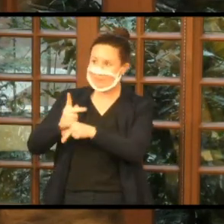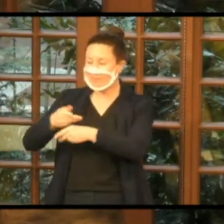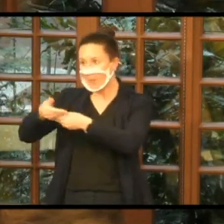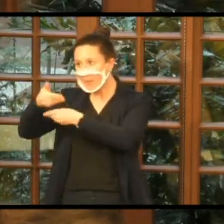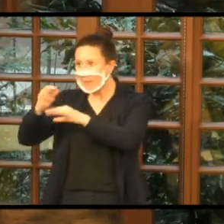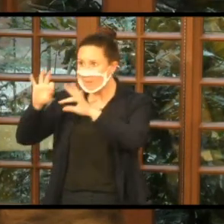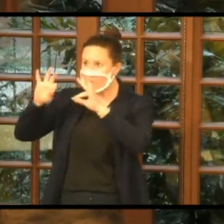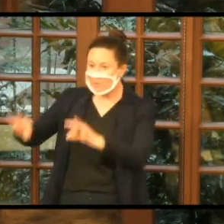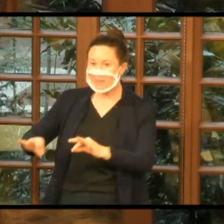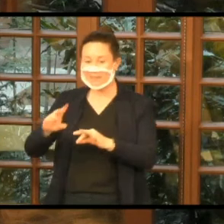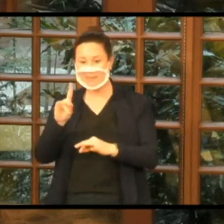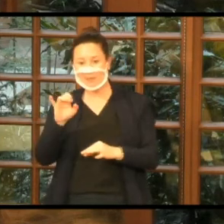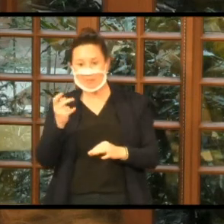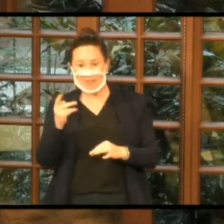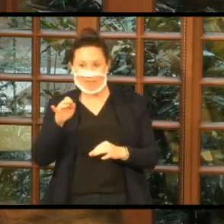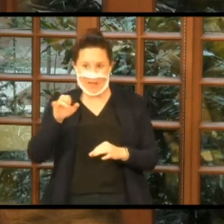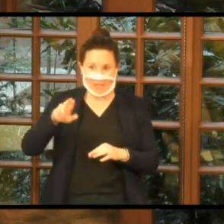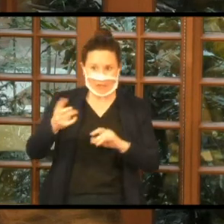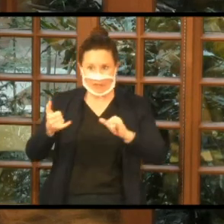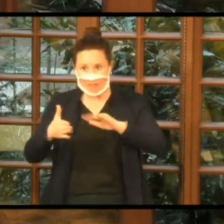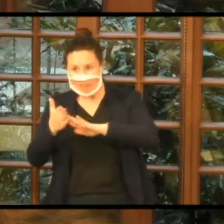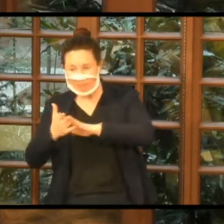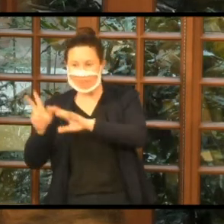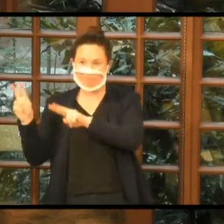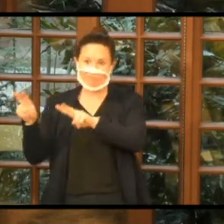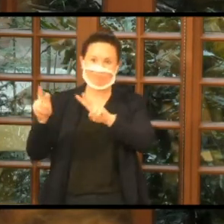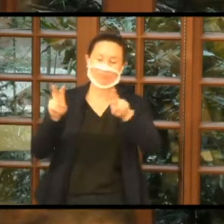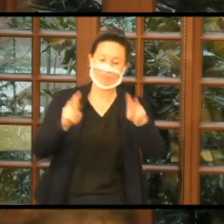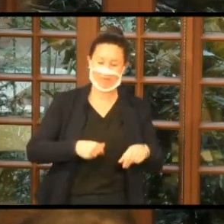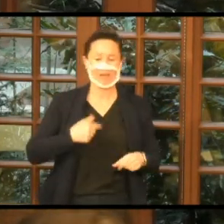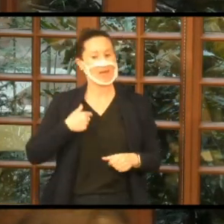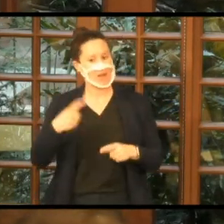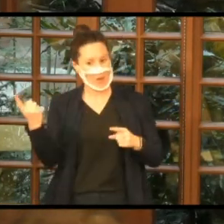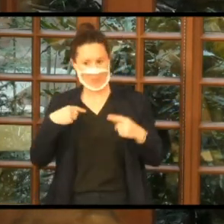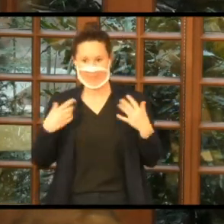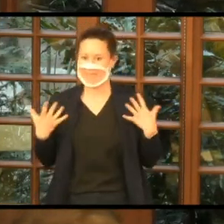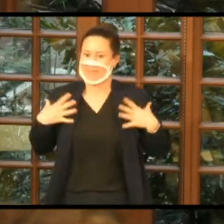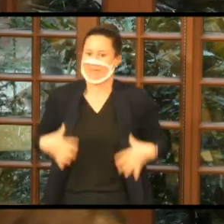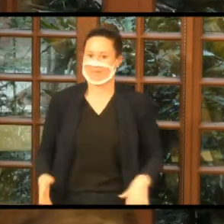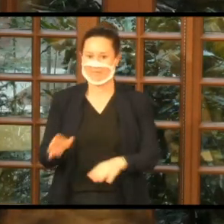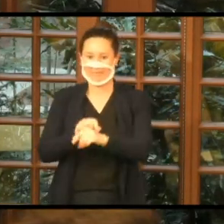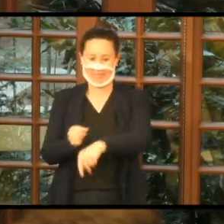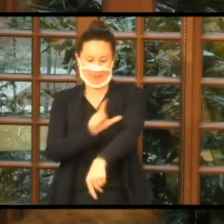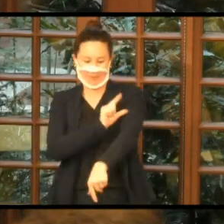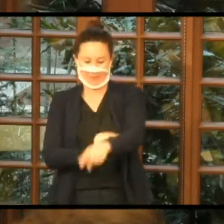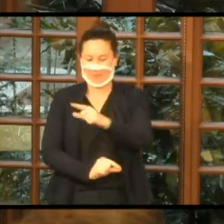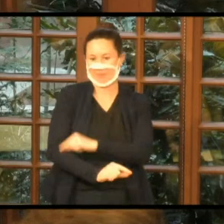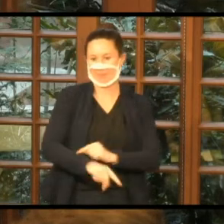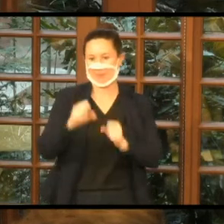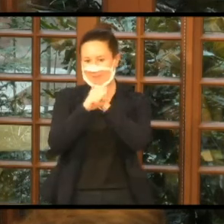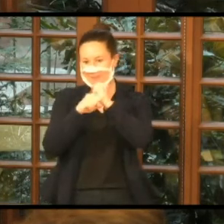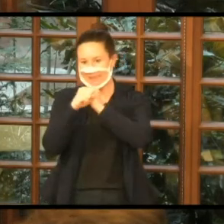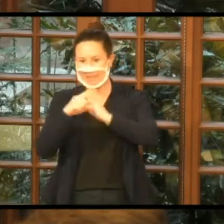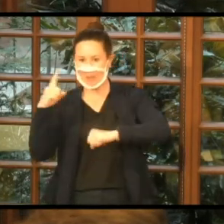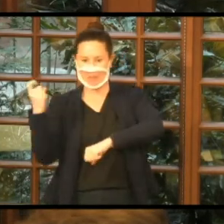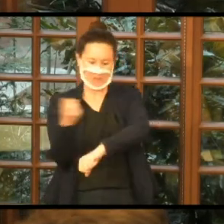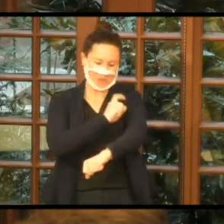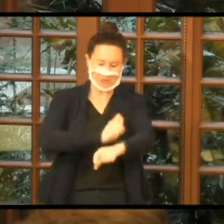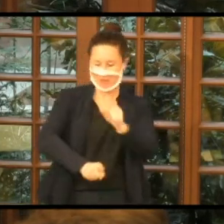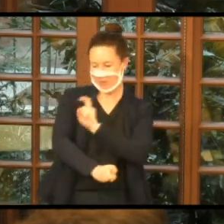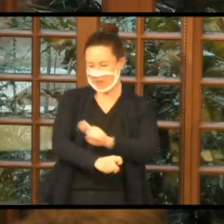intact and the dehumidifiers were functioning. I religiously wore my second skin of poison, a slick of mosquito repellent,